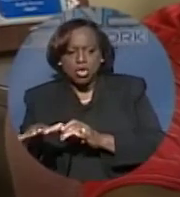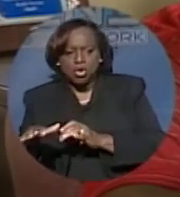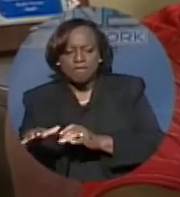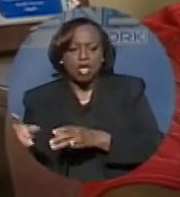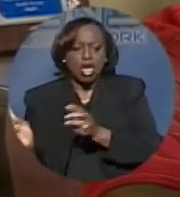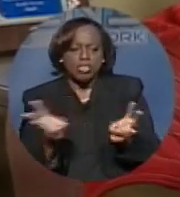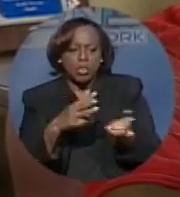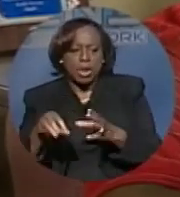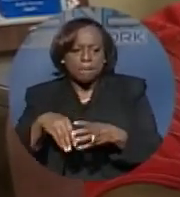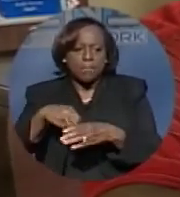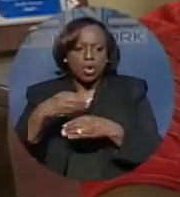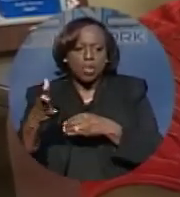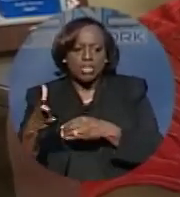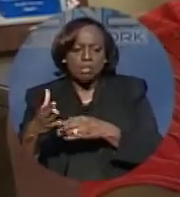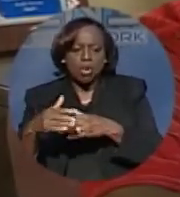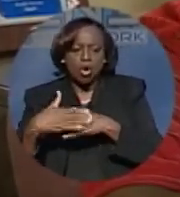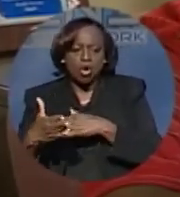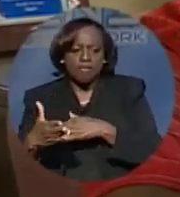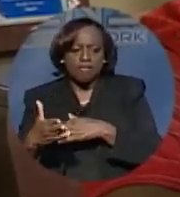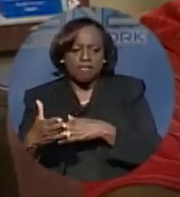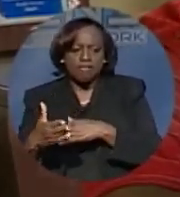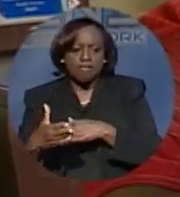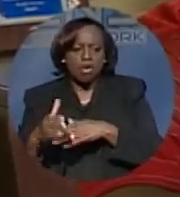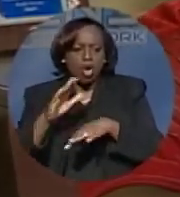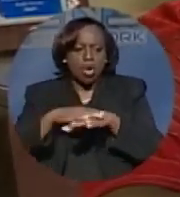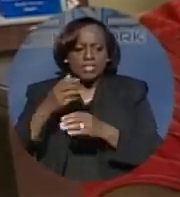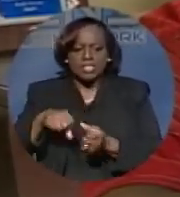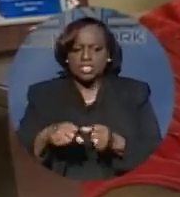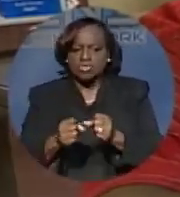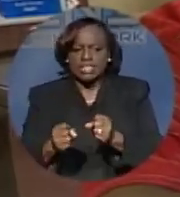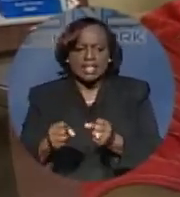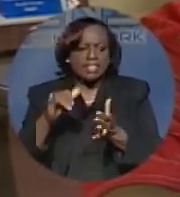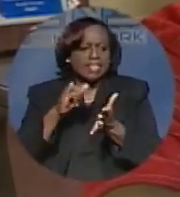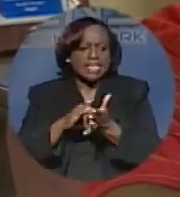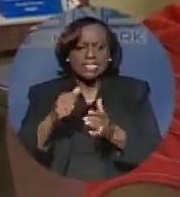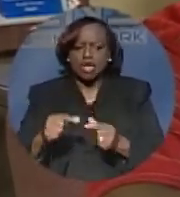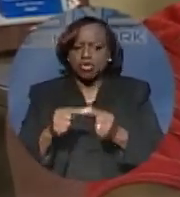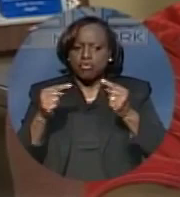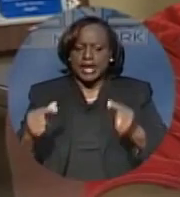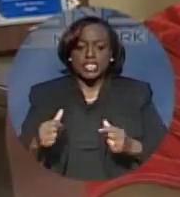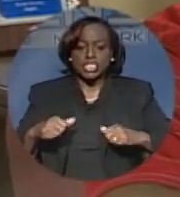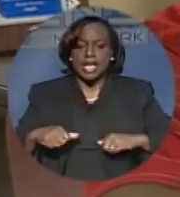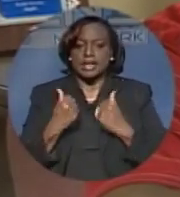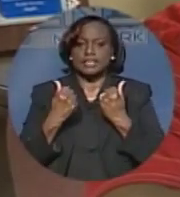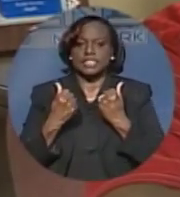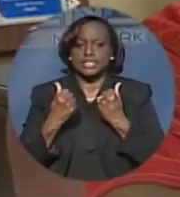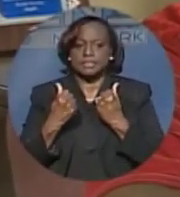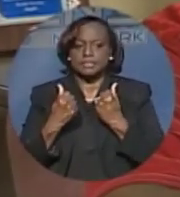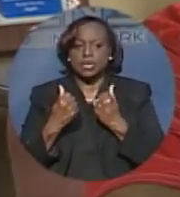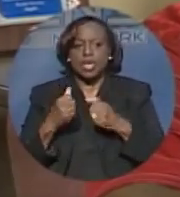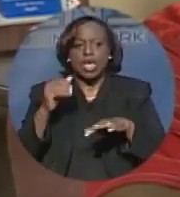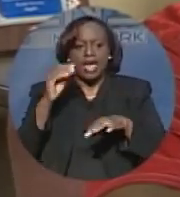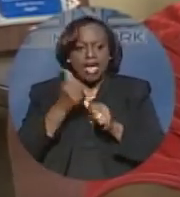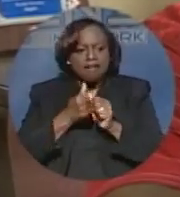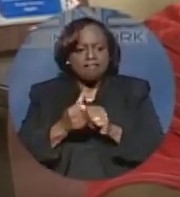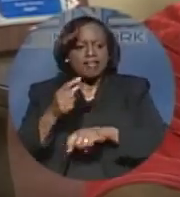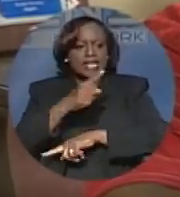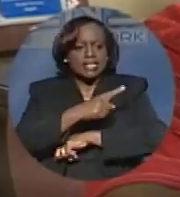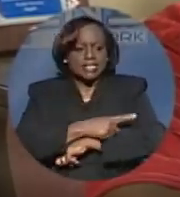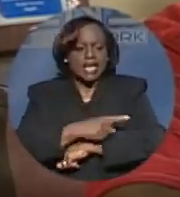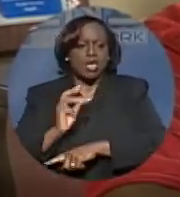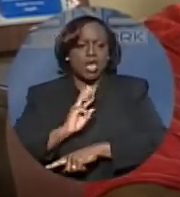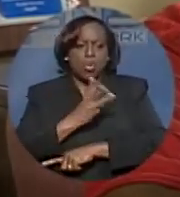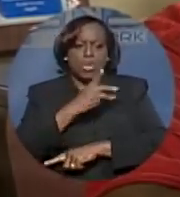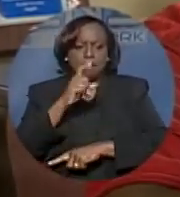blow them off all along the street. So it poses us a great challenge, and that's why we have to, on a daily basis, we have